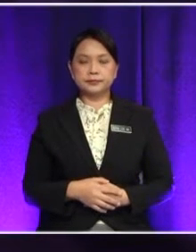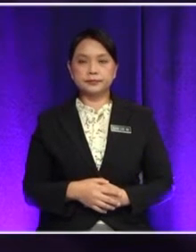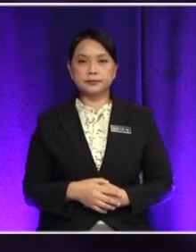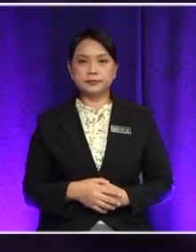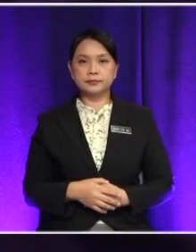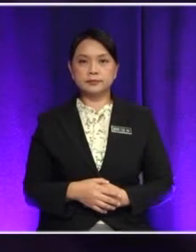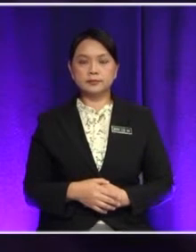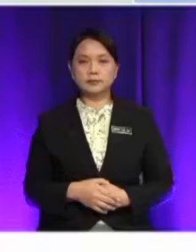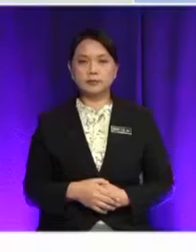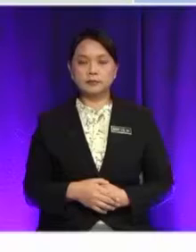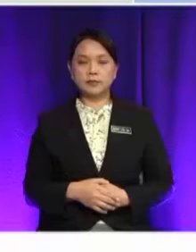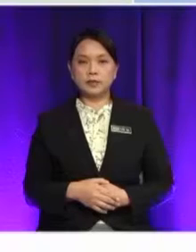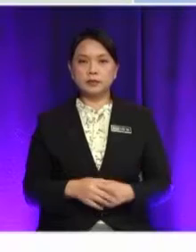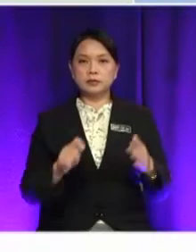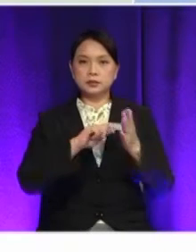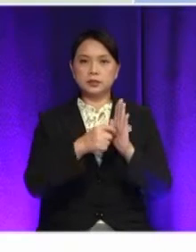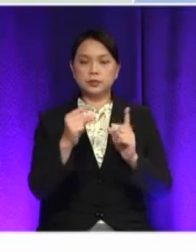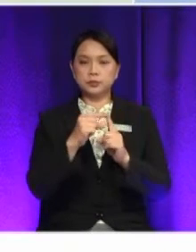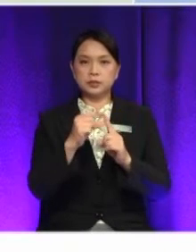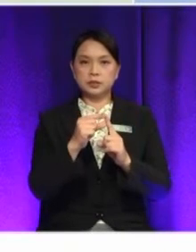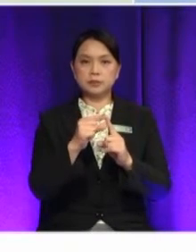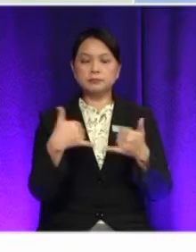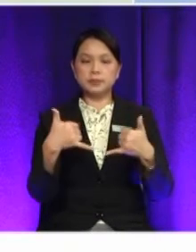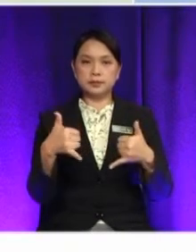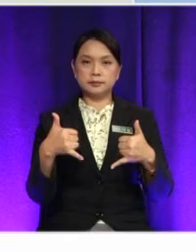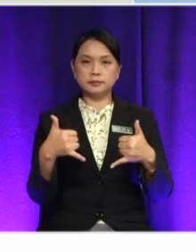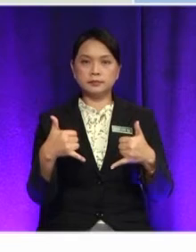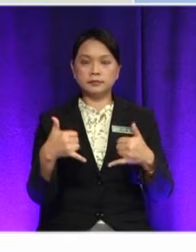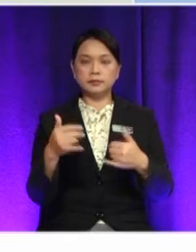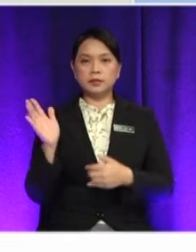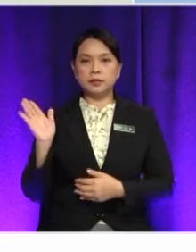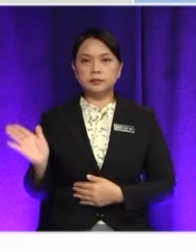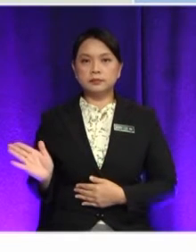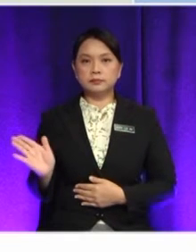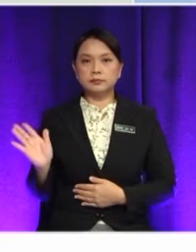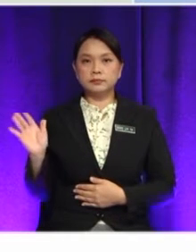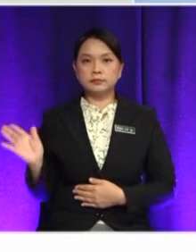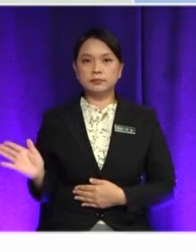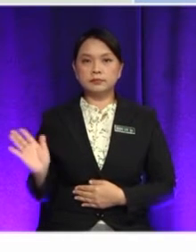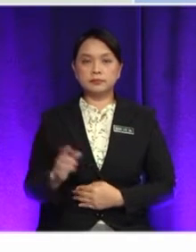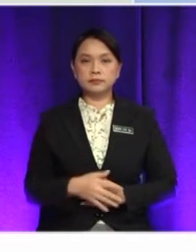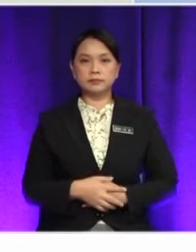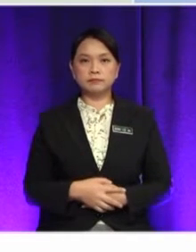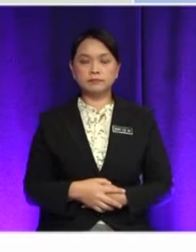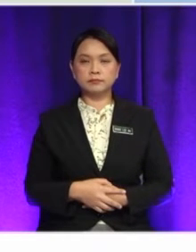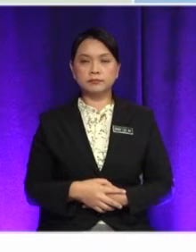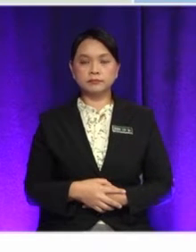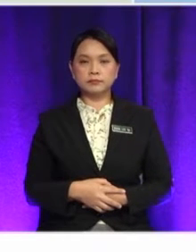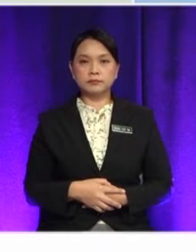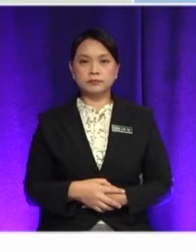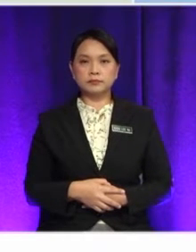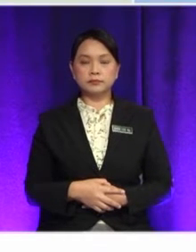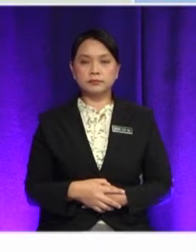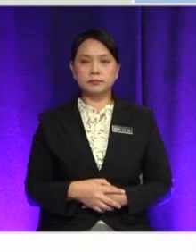boys. So the keywords that Alia chose were play, enough, electrical power, 3 to 5 amount